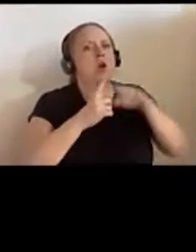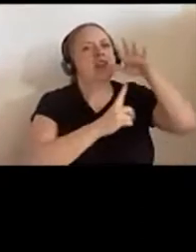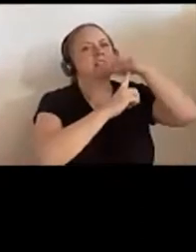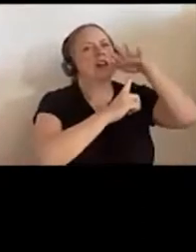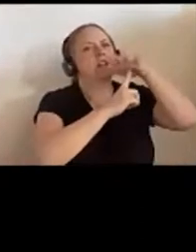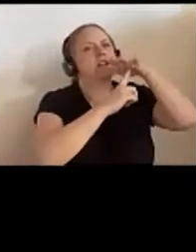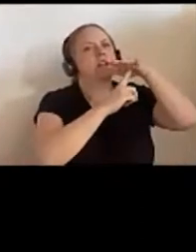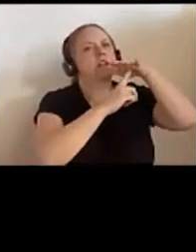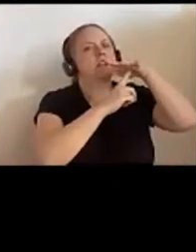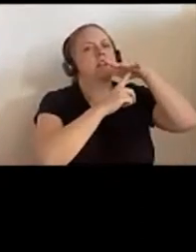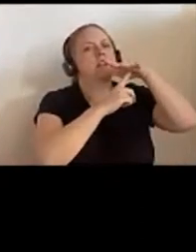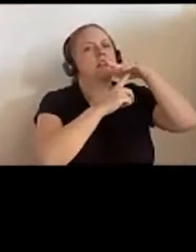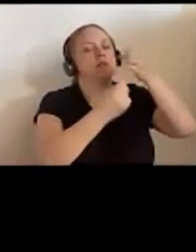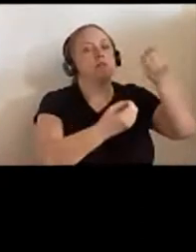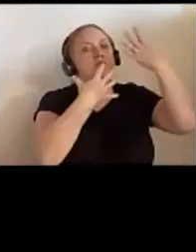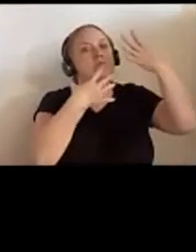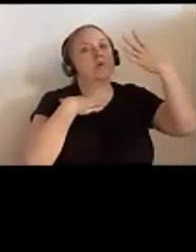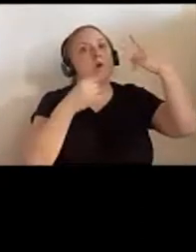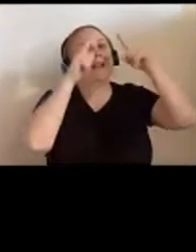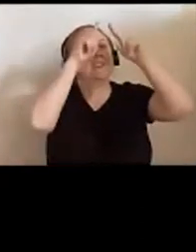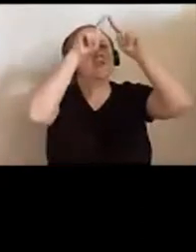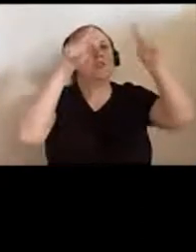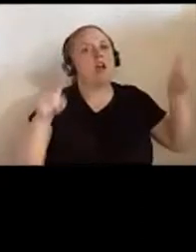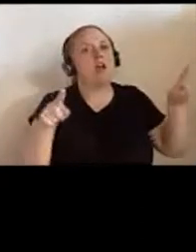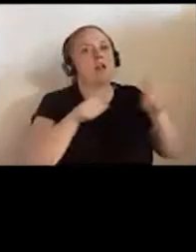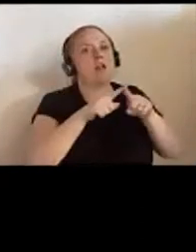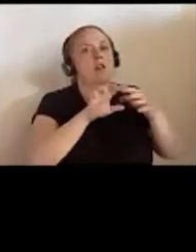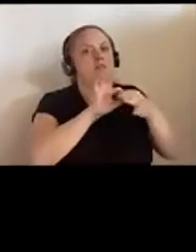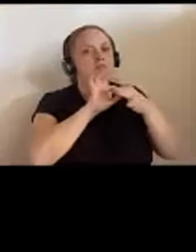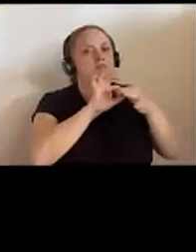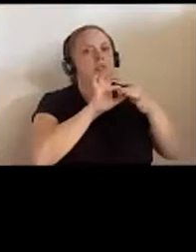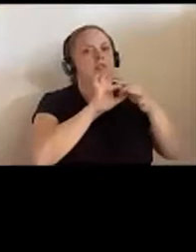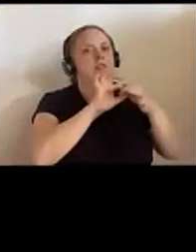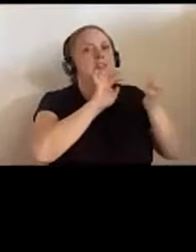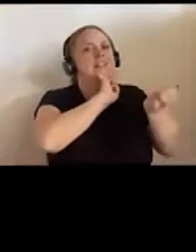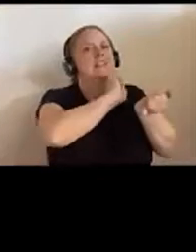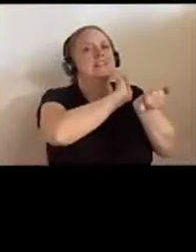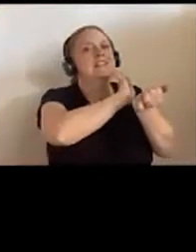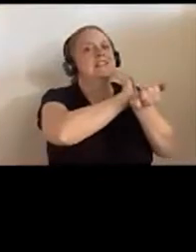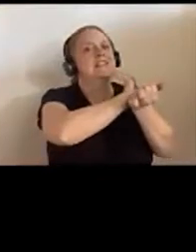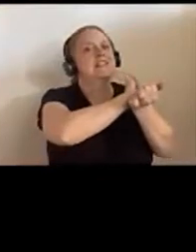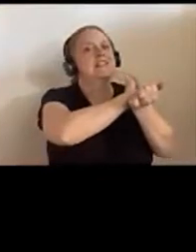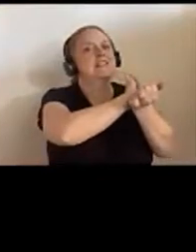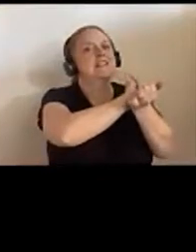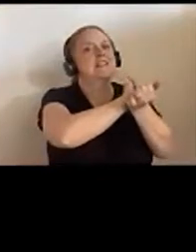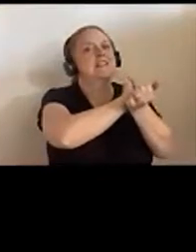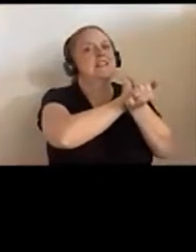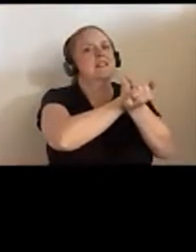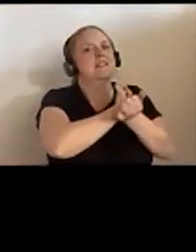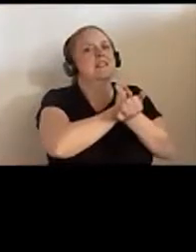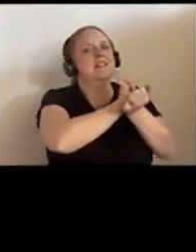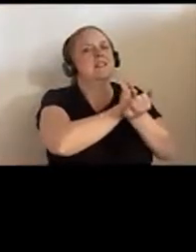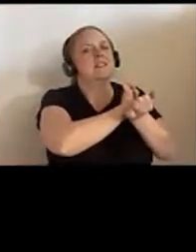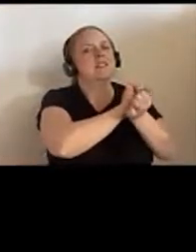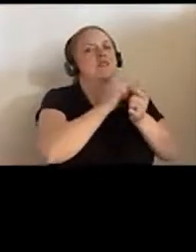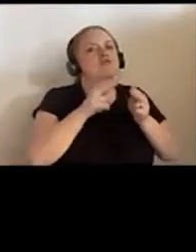there's a neon triangle that's a reference to the route that slavers